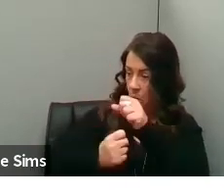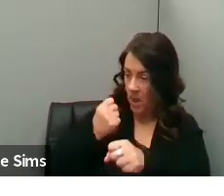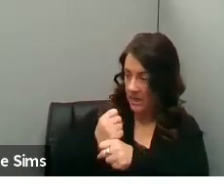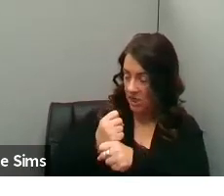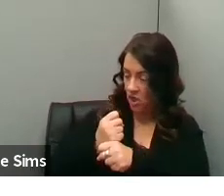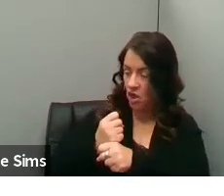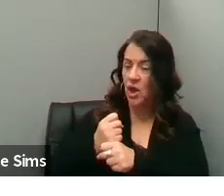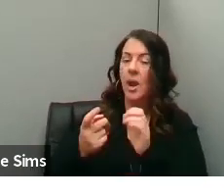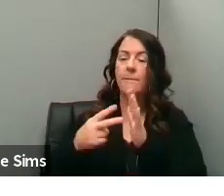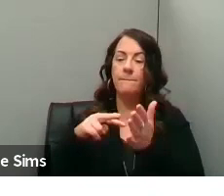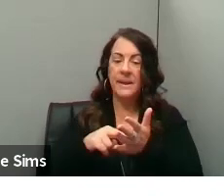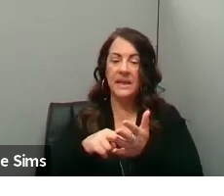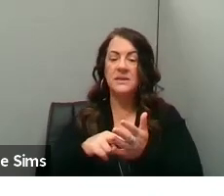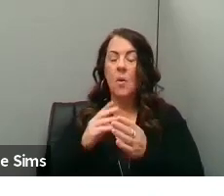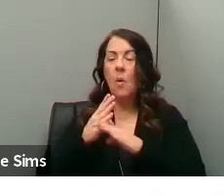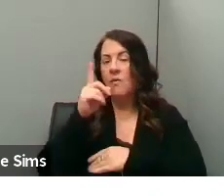at least